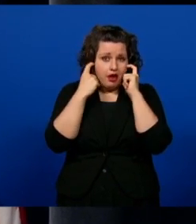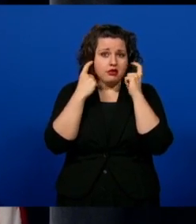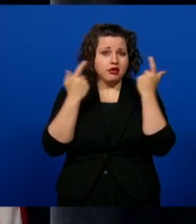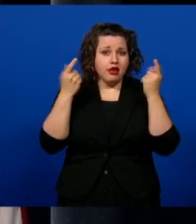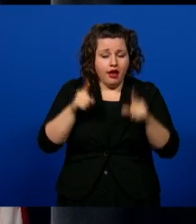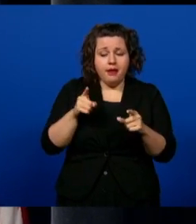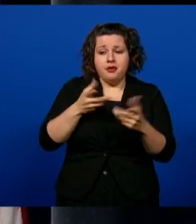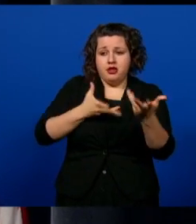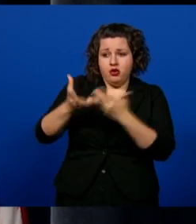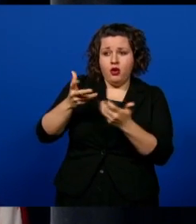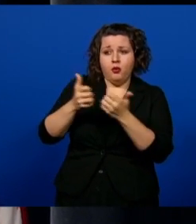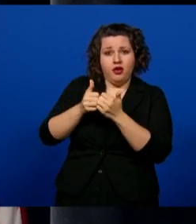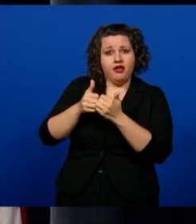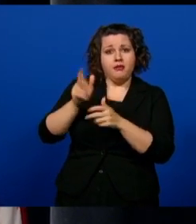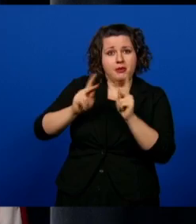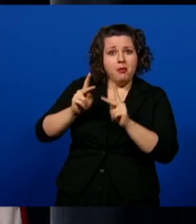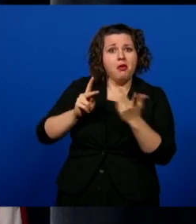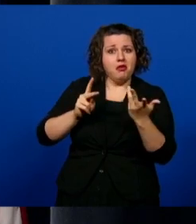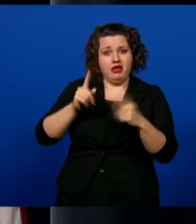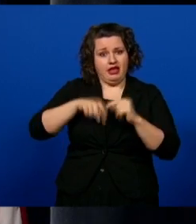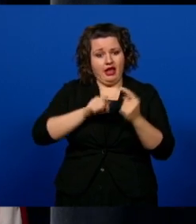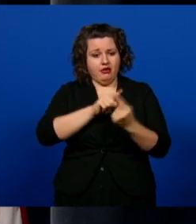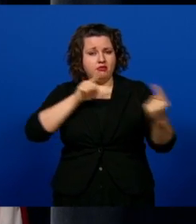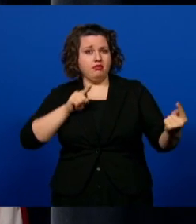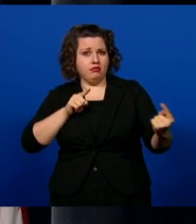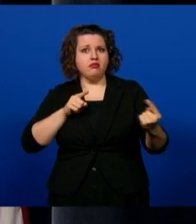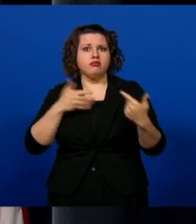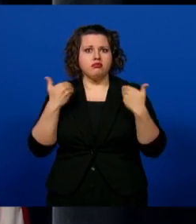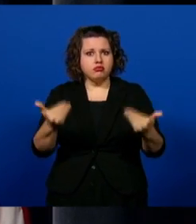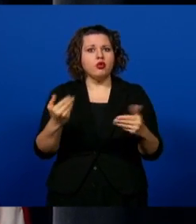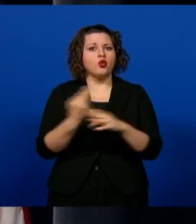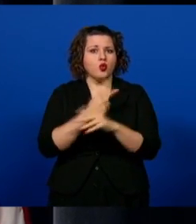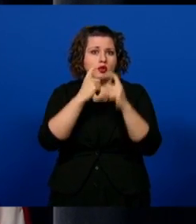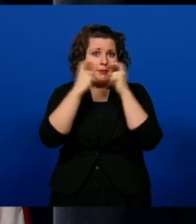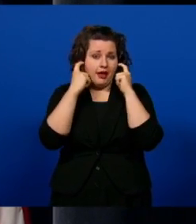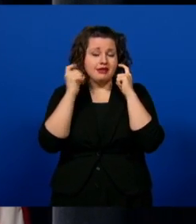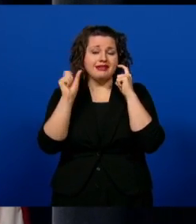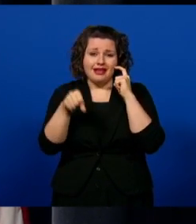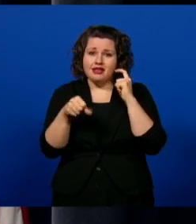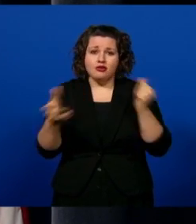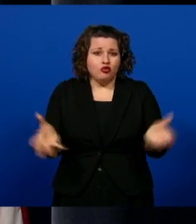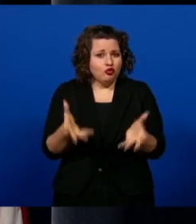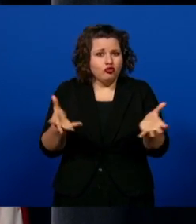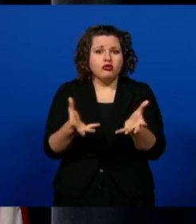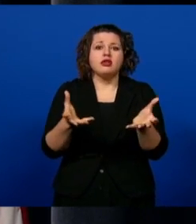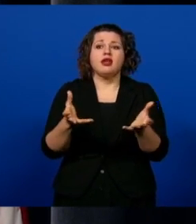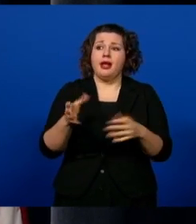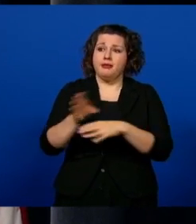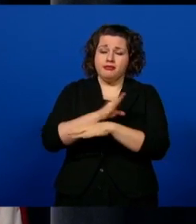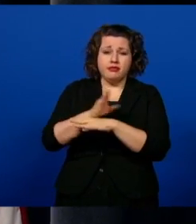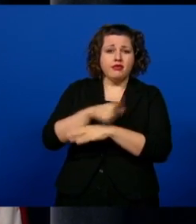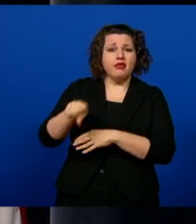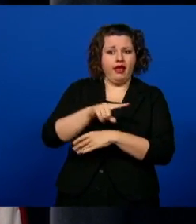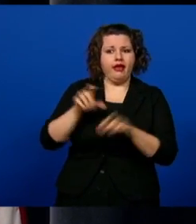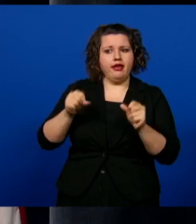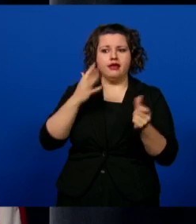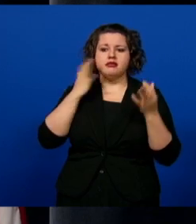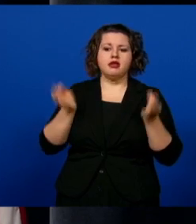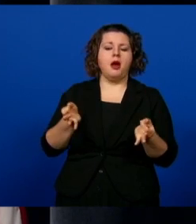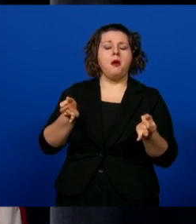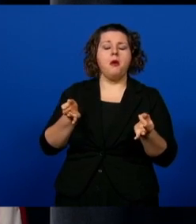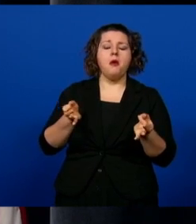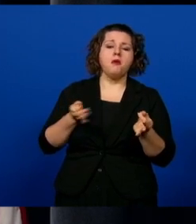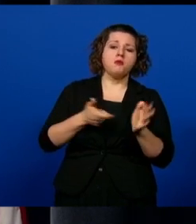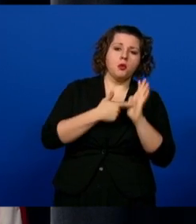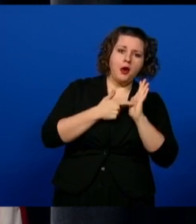others and they're unable to social distance. And within that, businesses have the opportunity to choose to require